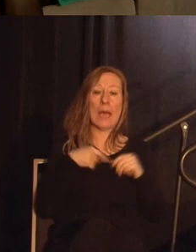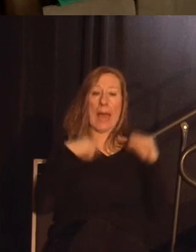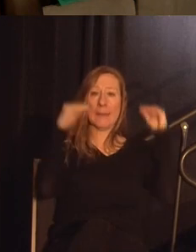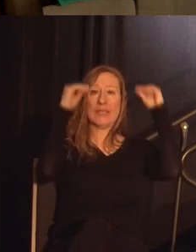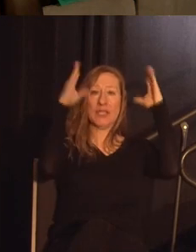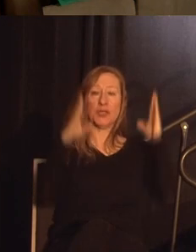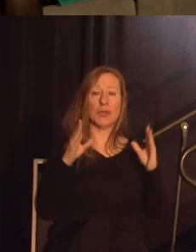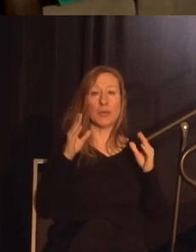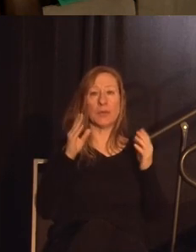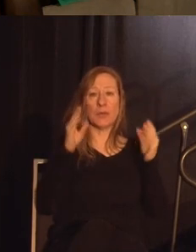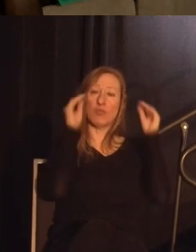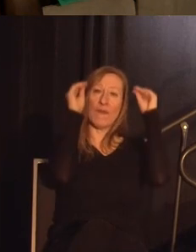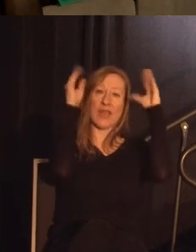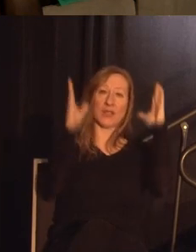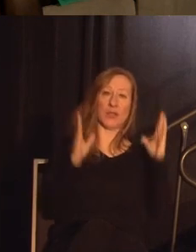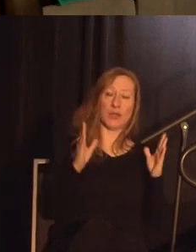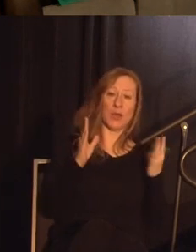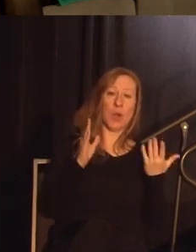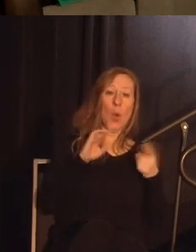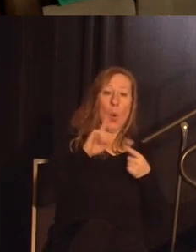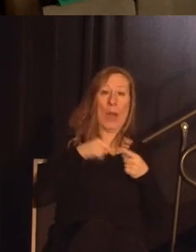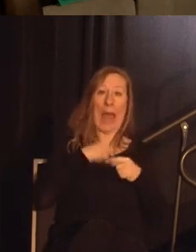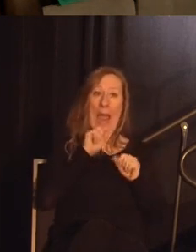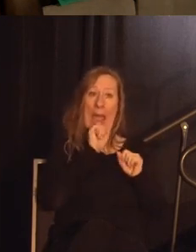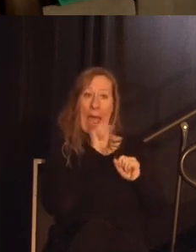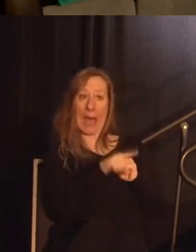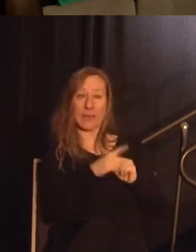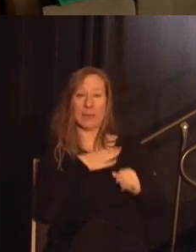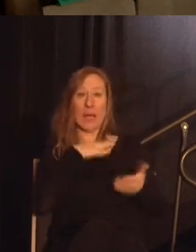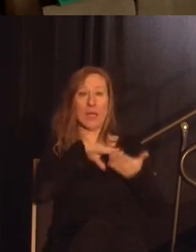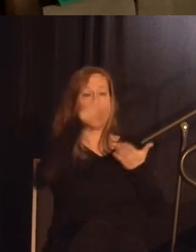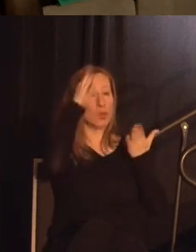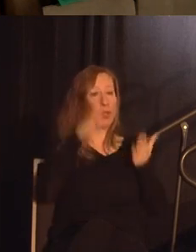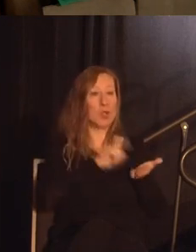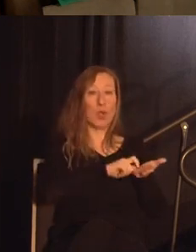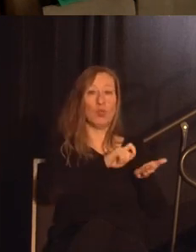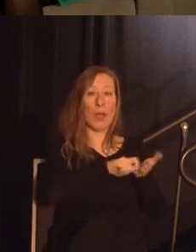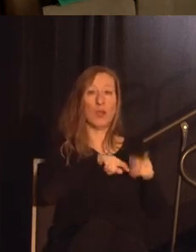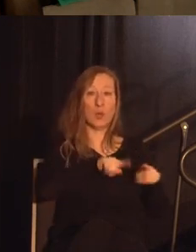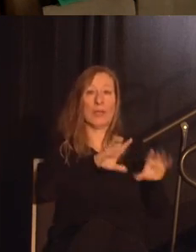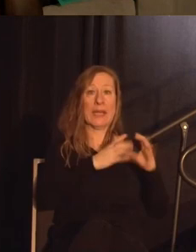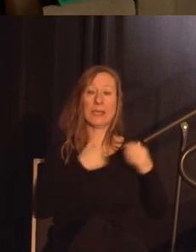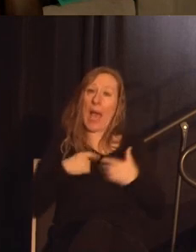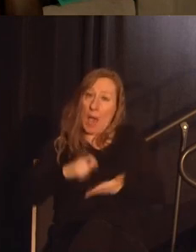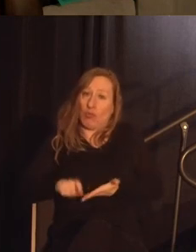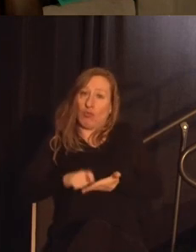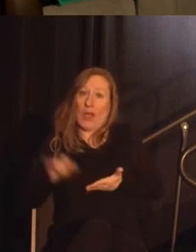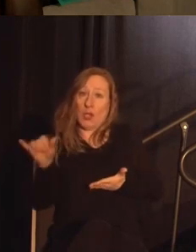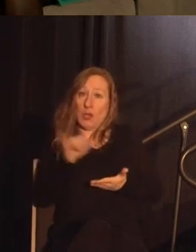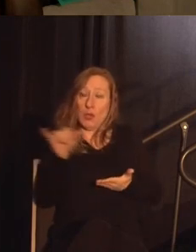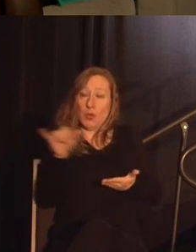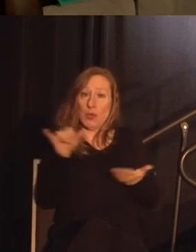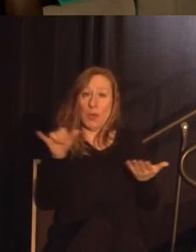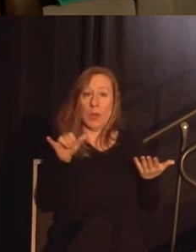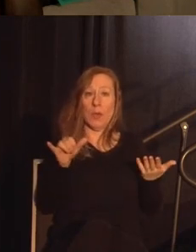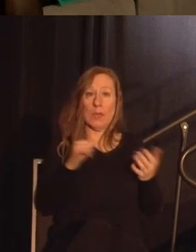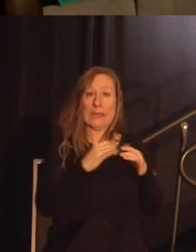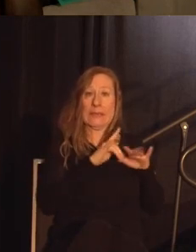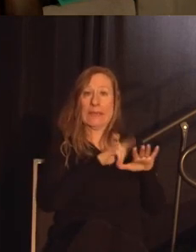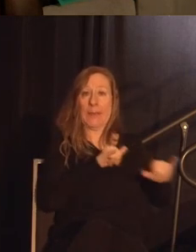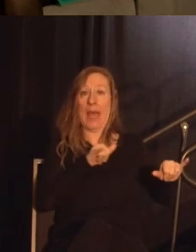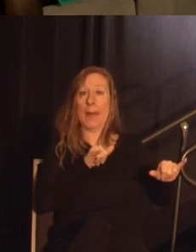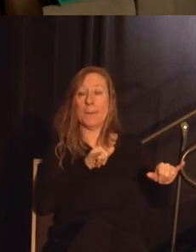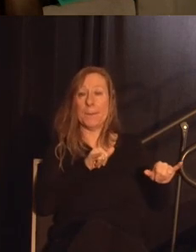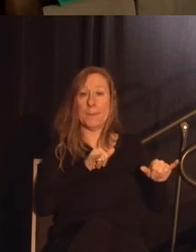a professor, and whenever I ask my students to write in class, I write with them. You know, it's my way of sneaking in writing all the time, and I always share